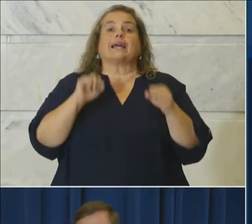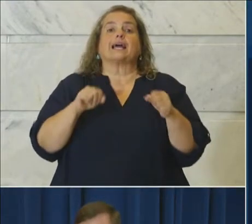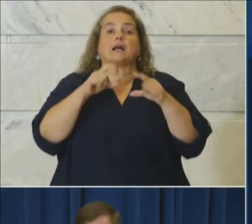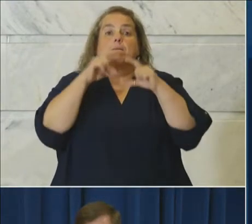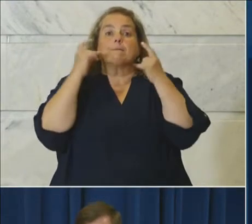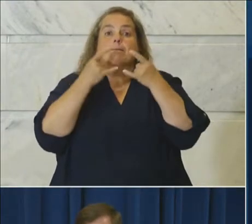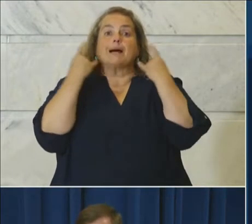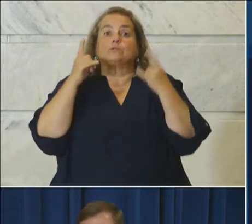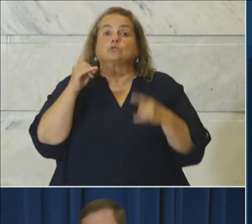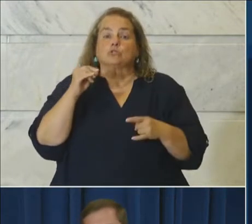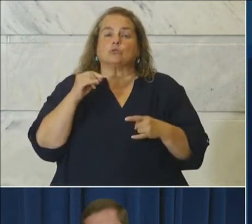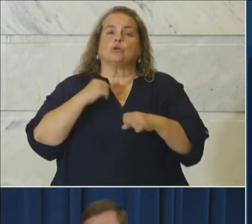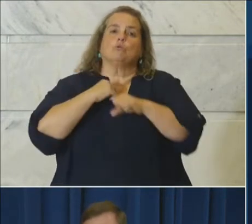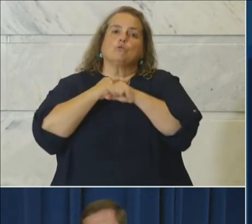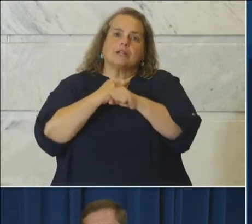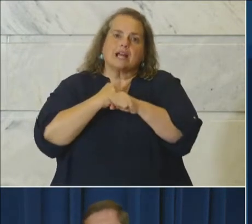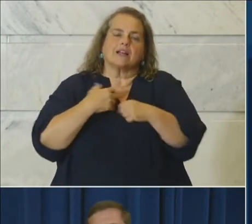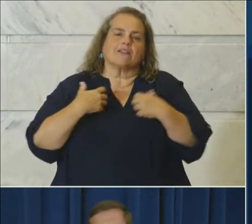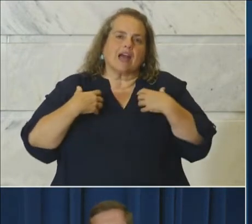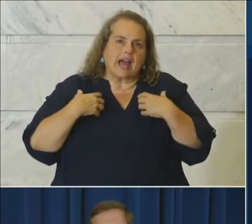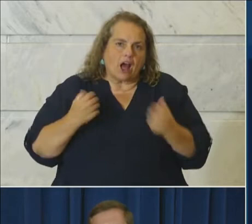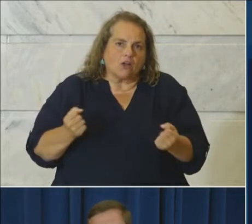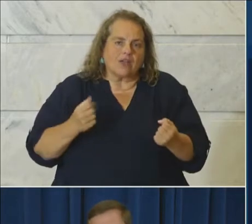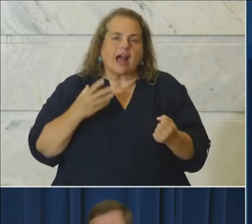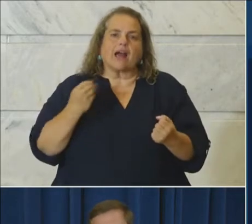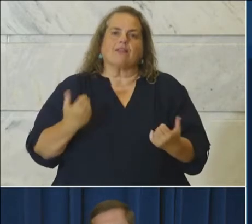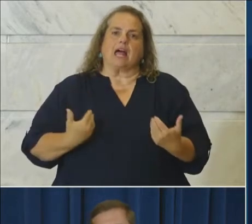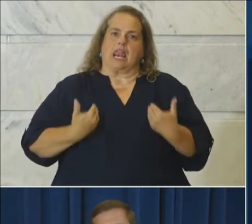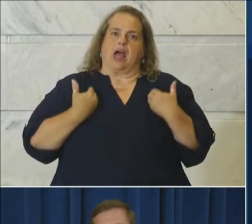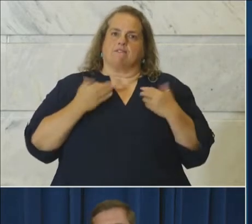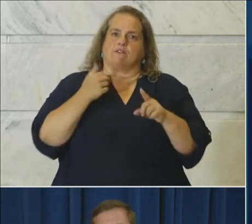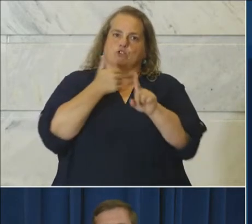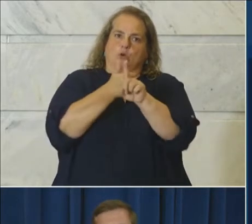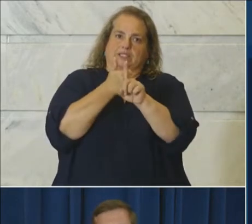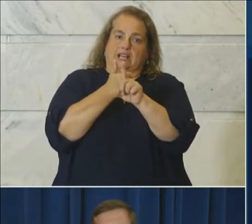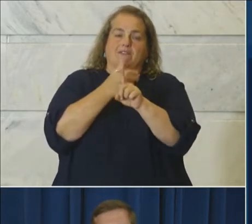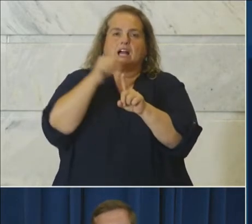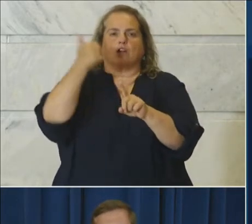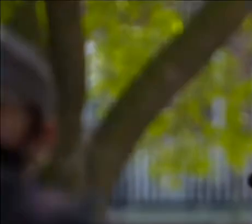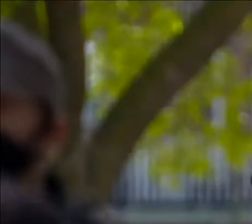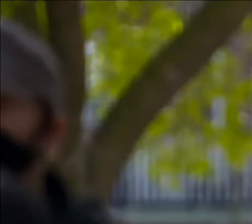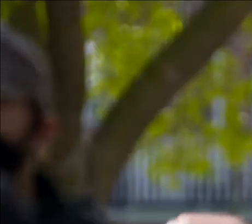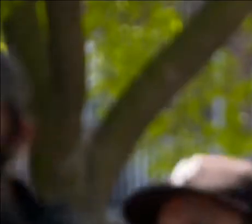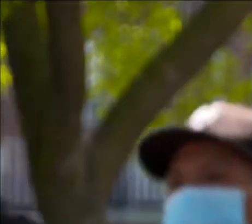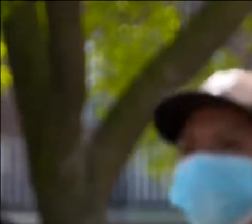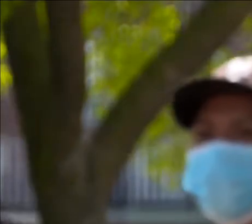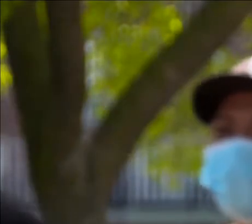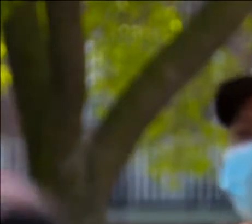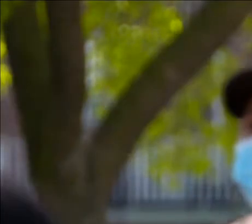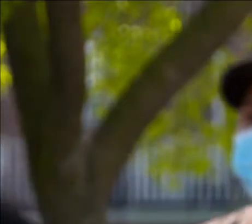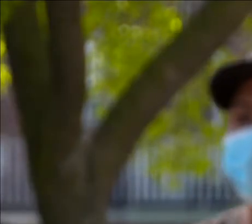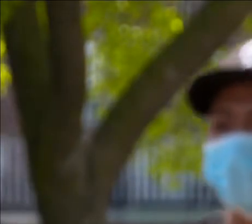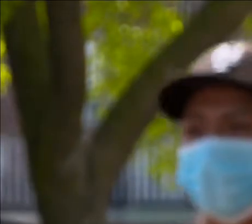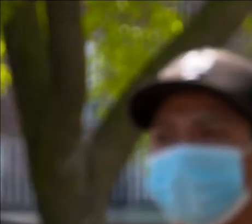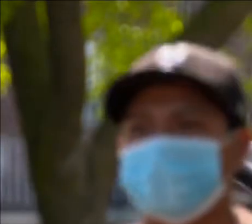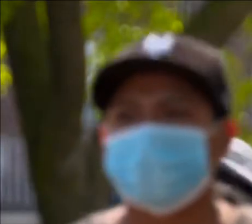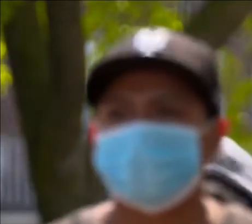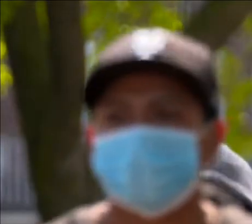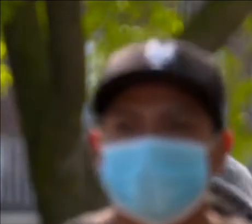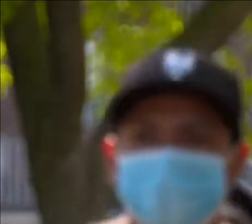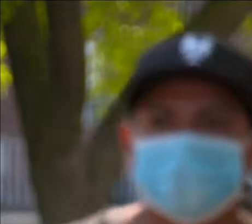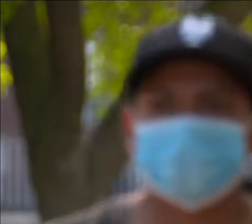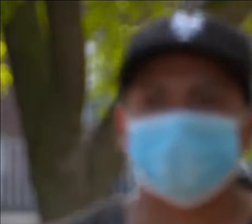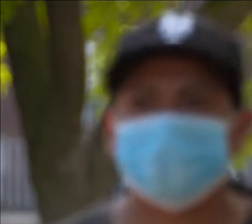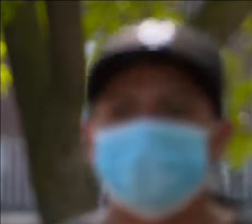The governor said consequences for non-compliance start with a warning. Repeated offenses could lead to fines, and businesses